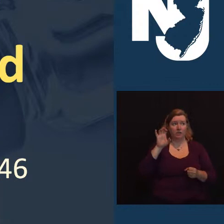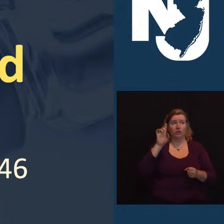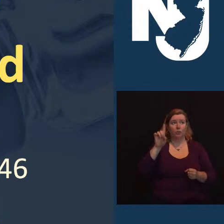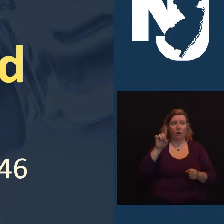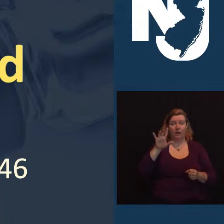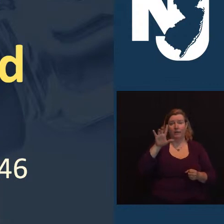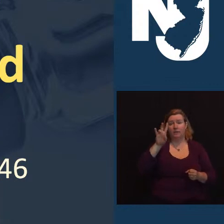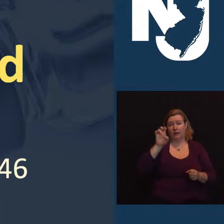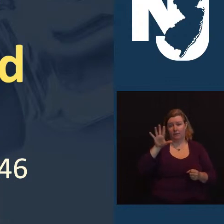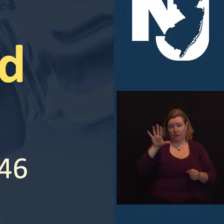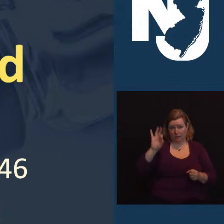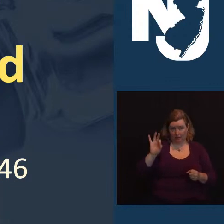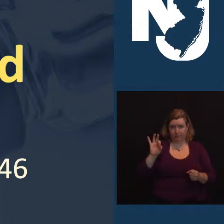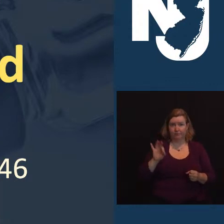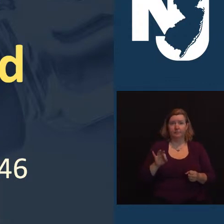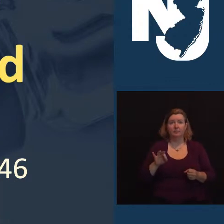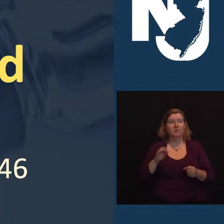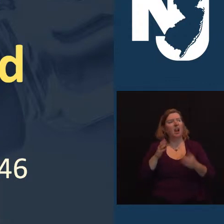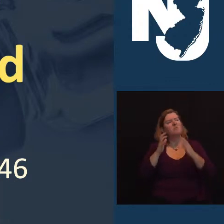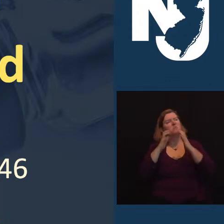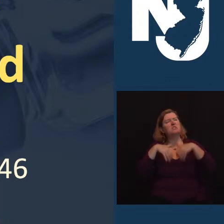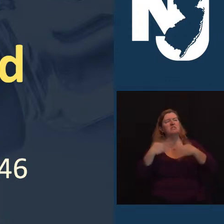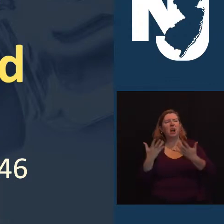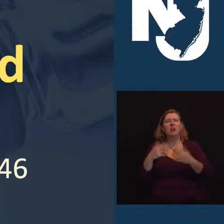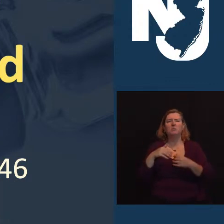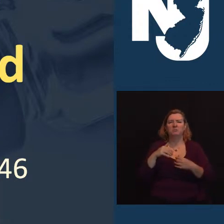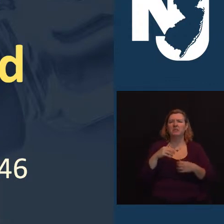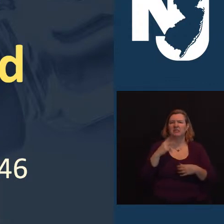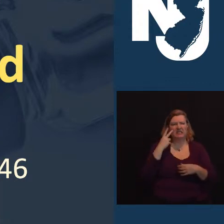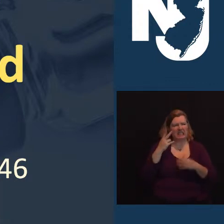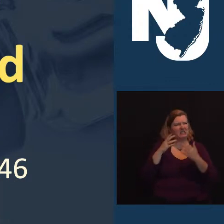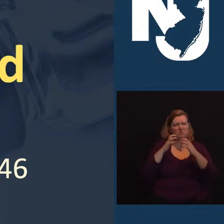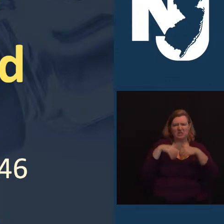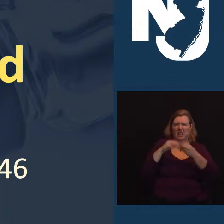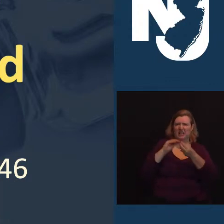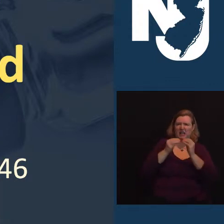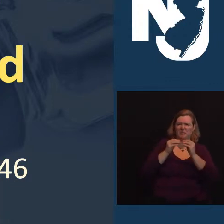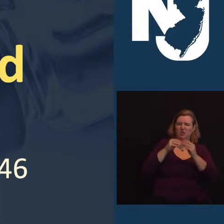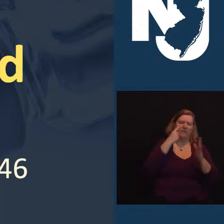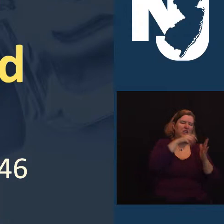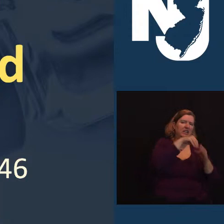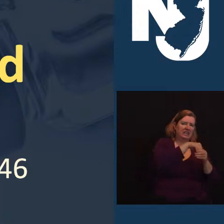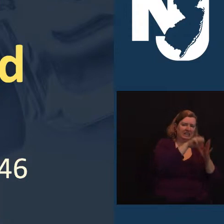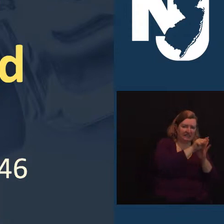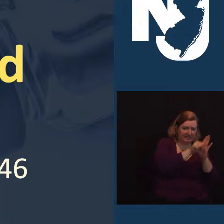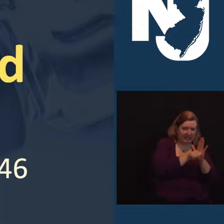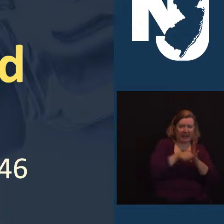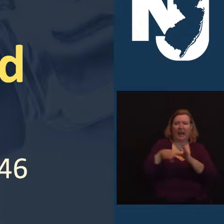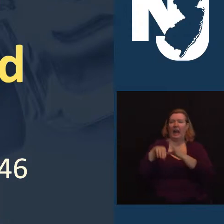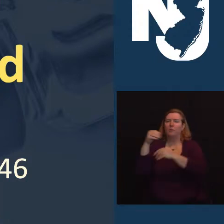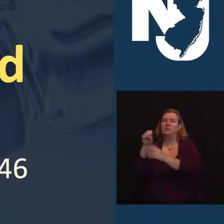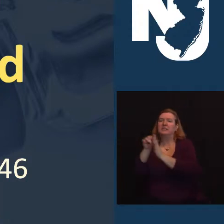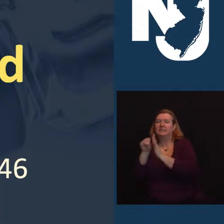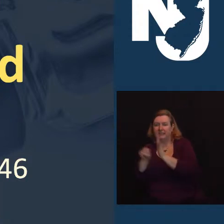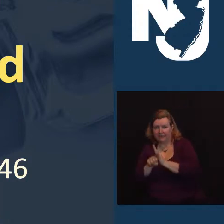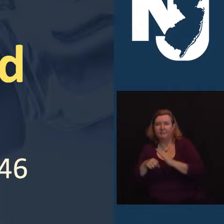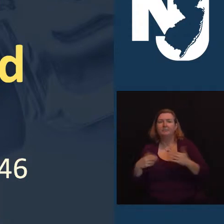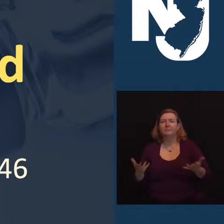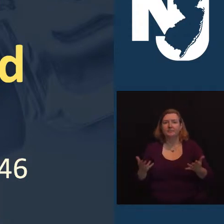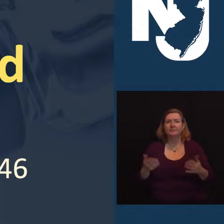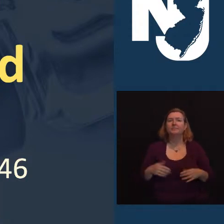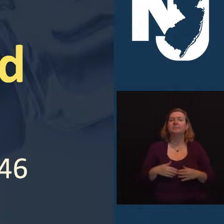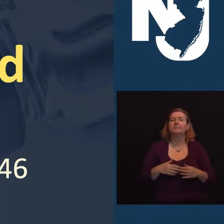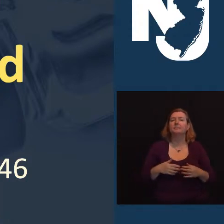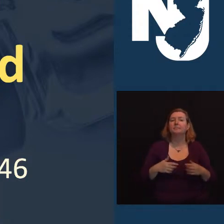3,701,759. You can see the breakdown between those vaccinated in-state and out-of-state. The single most important thing I